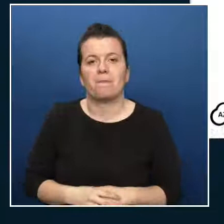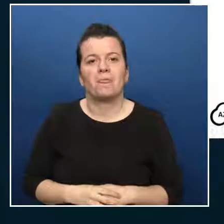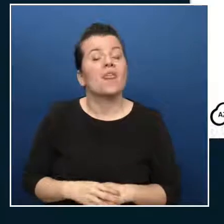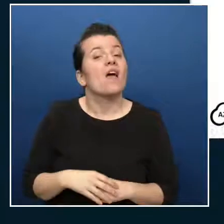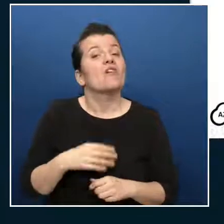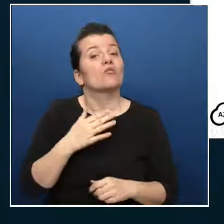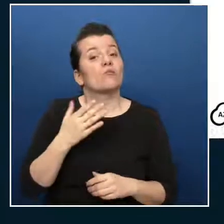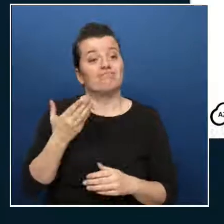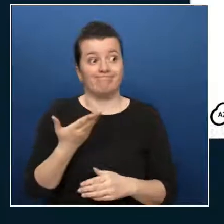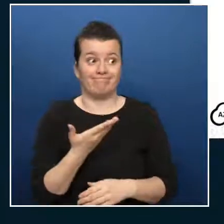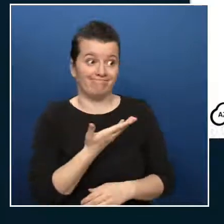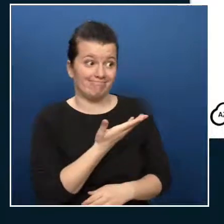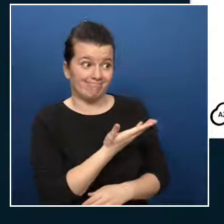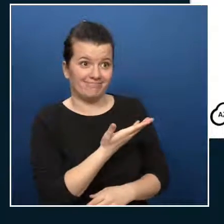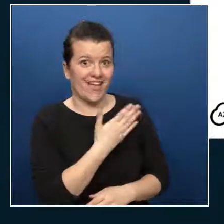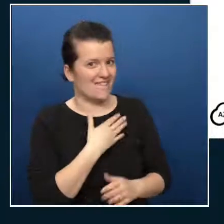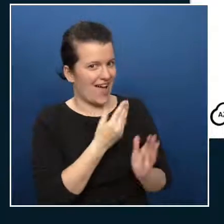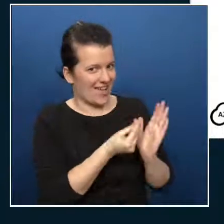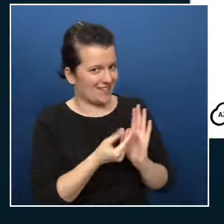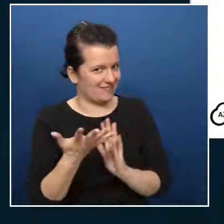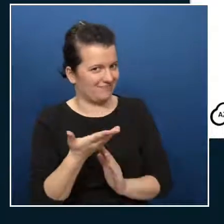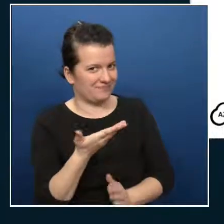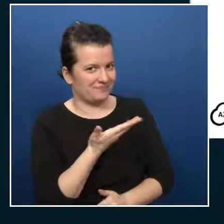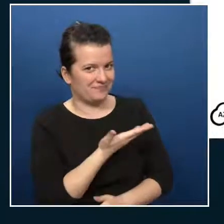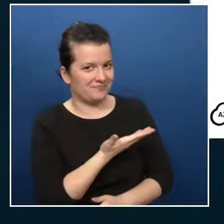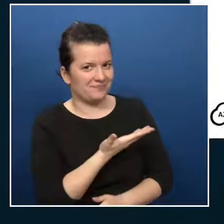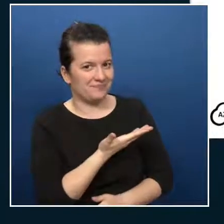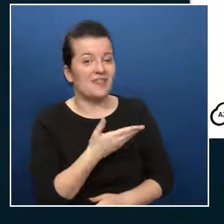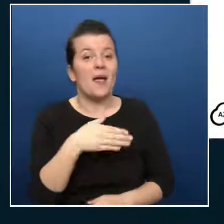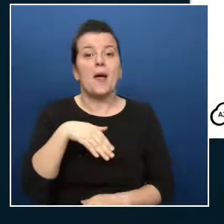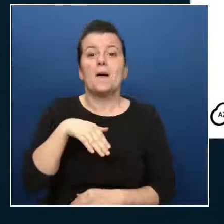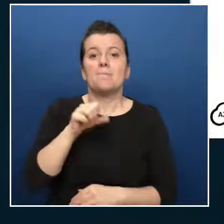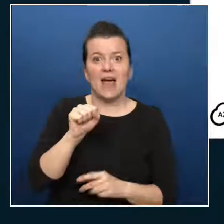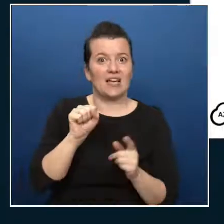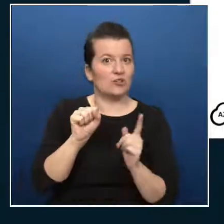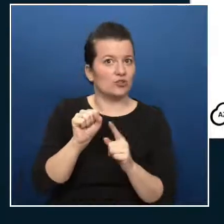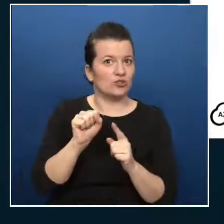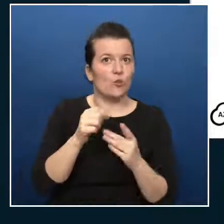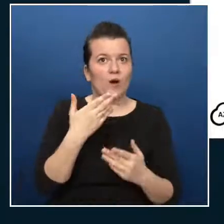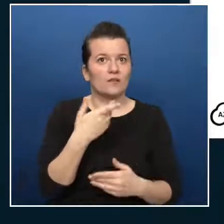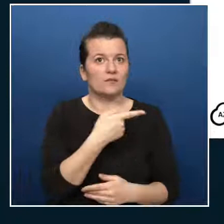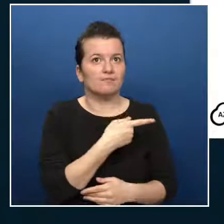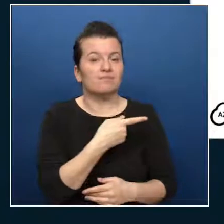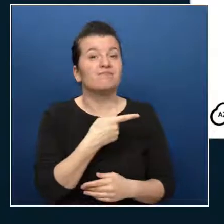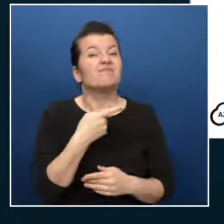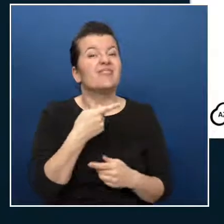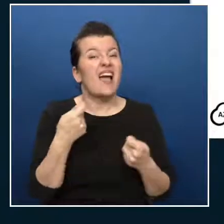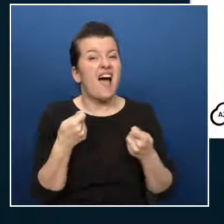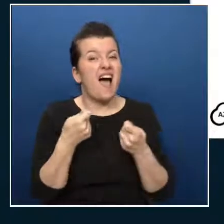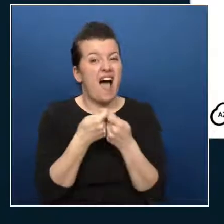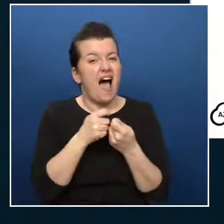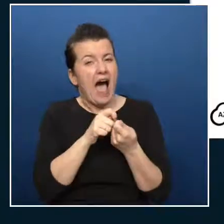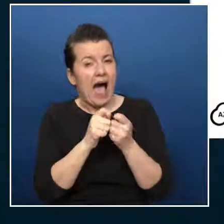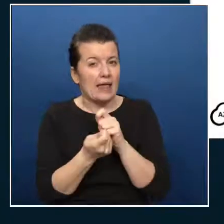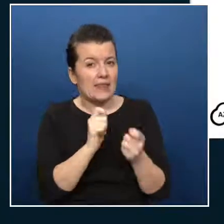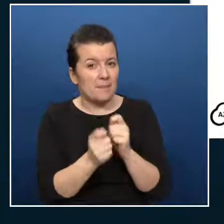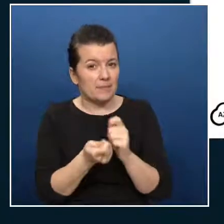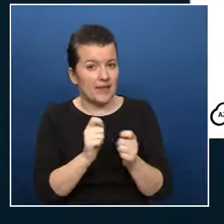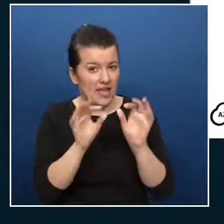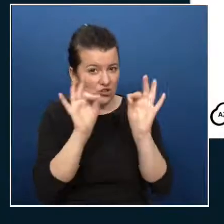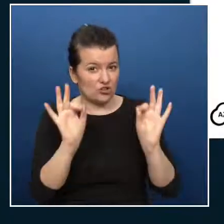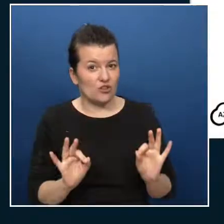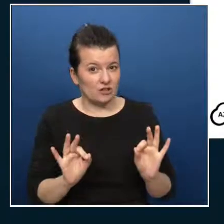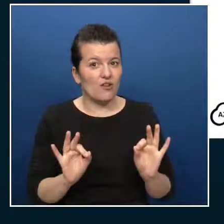would like to share about a great resource of Microsoft, which is the Cloud Adaptation Framework for Azure, which is